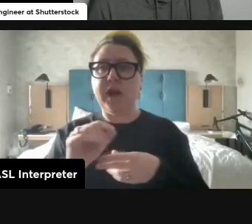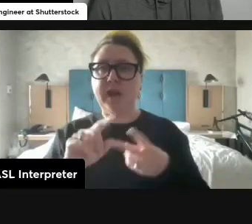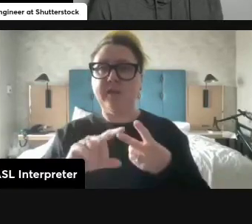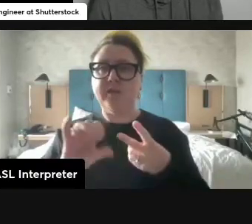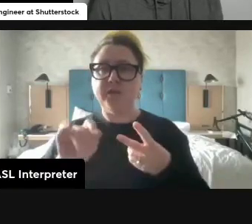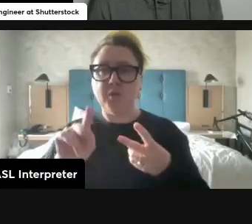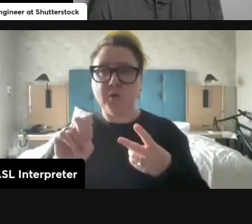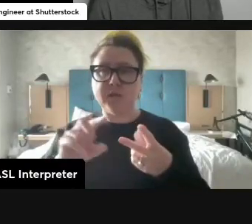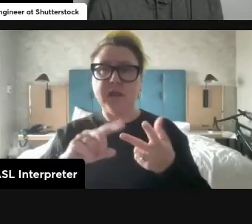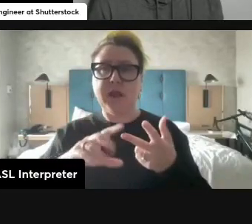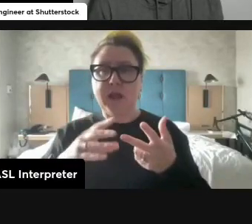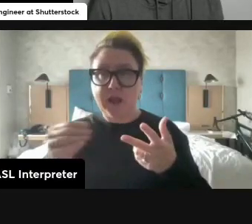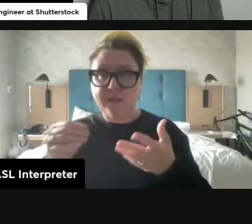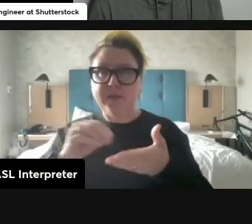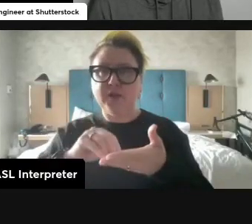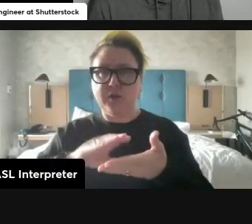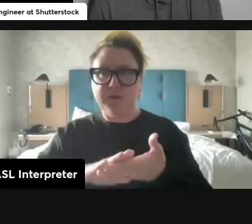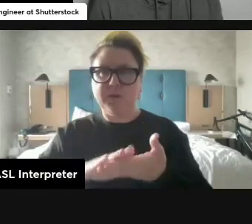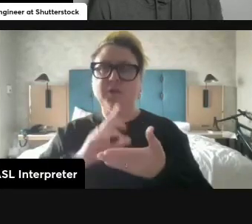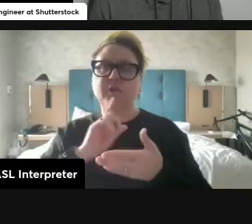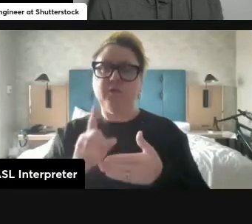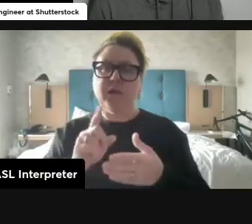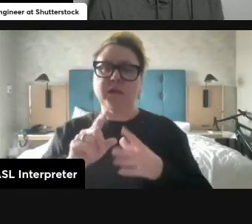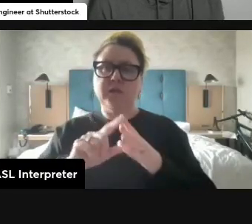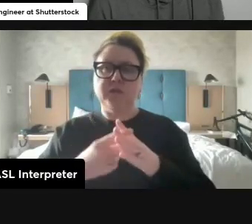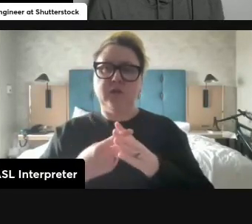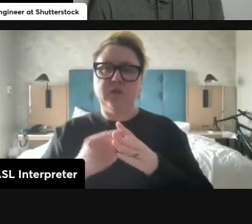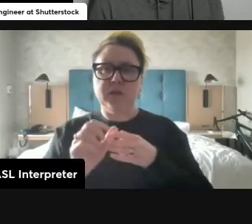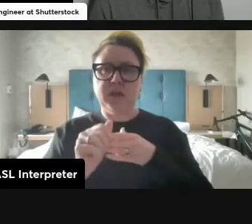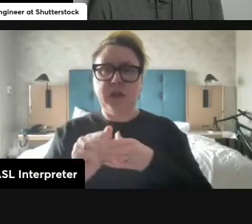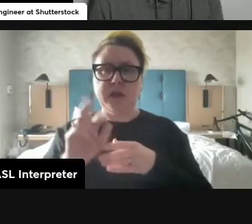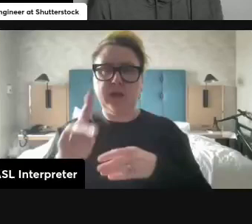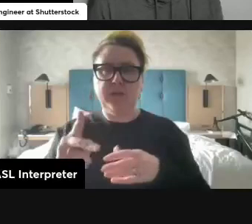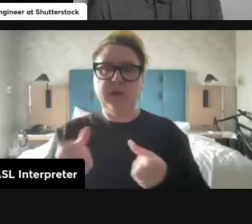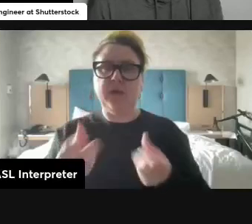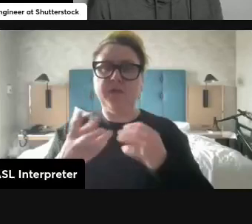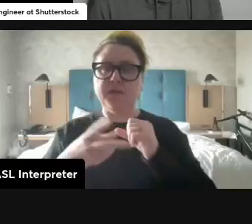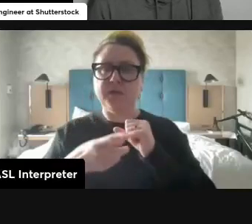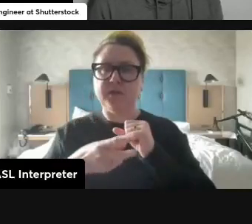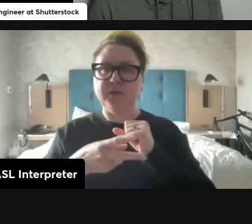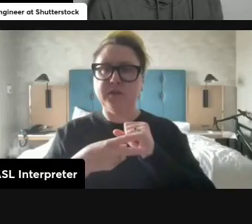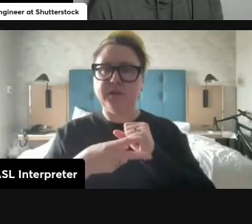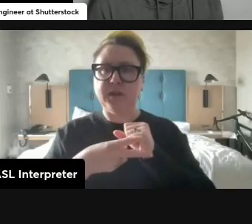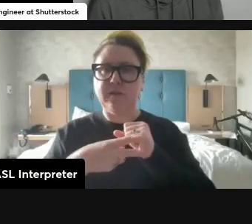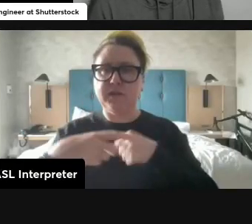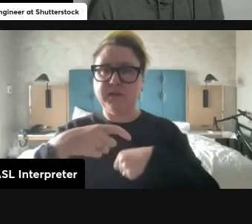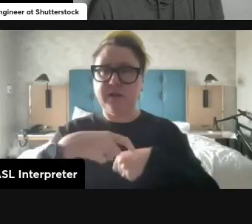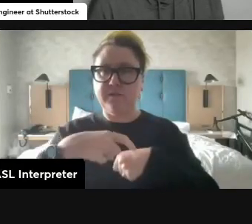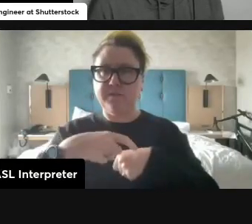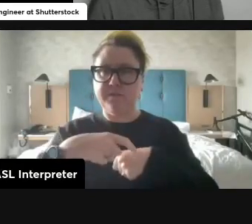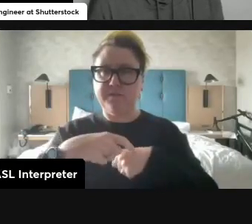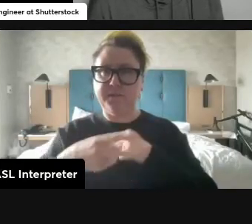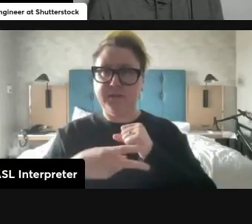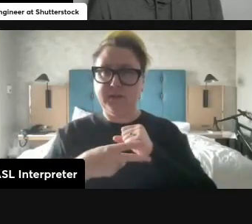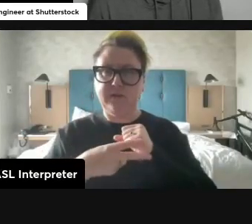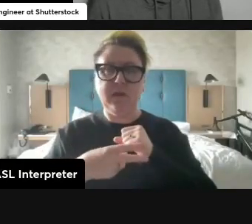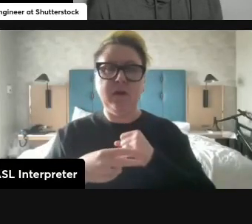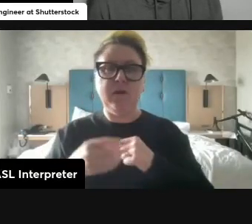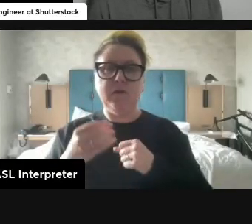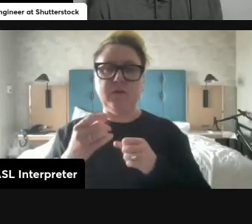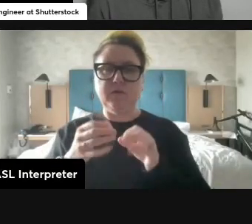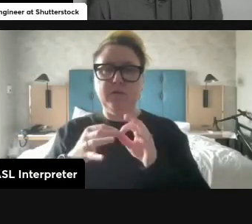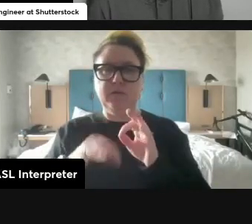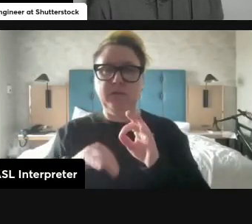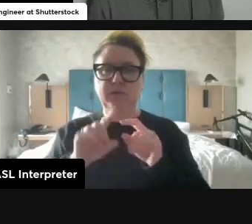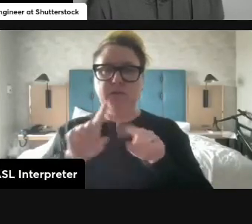it really starts adding up how much time is being saved, right? I can go and simply say, well, here's the source code. Let